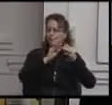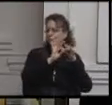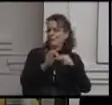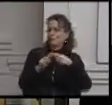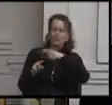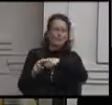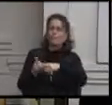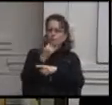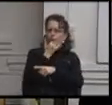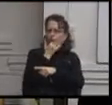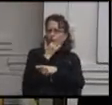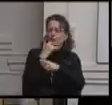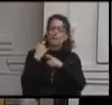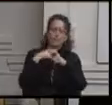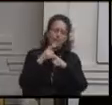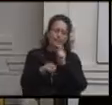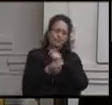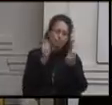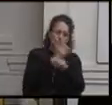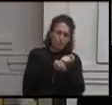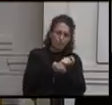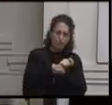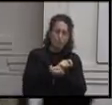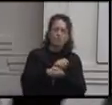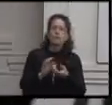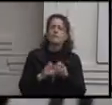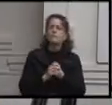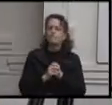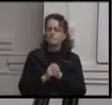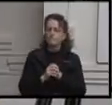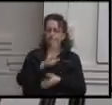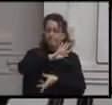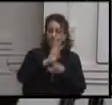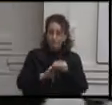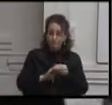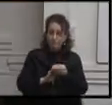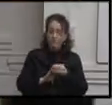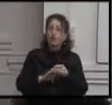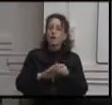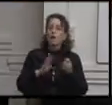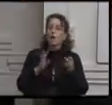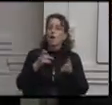effect on the 2014 grand list is real estate went up by